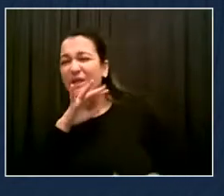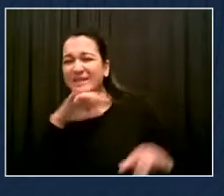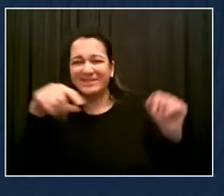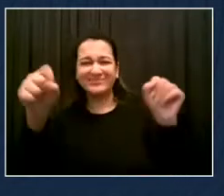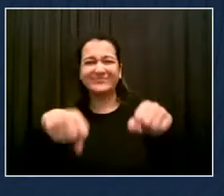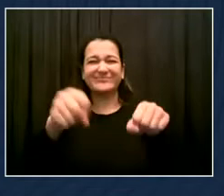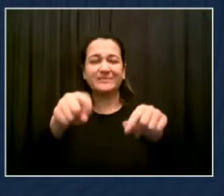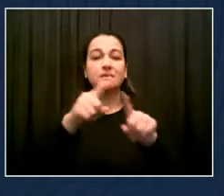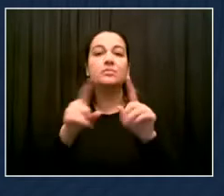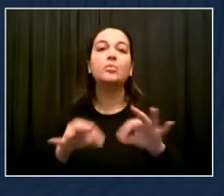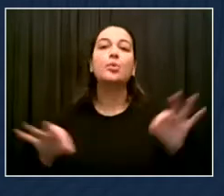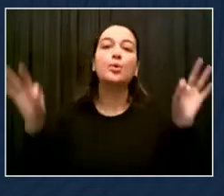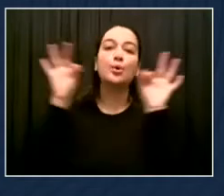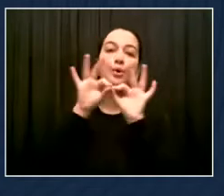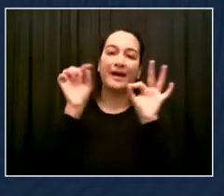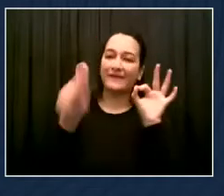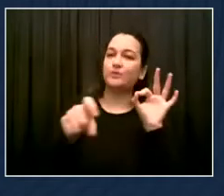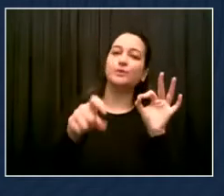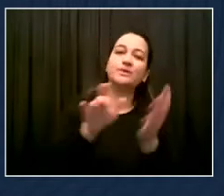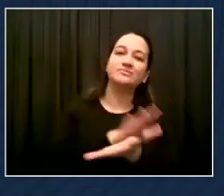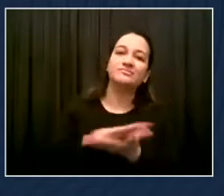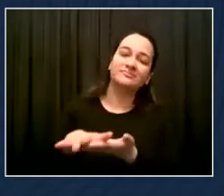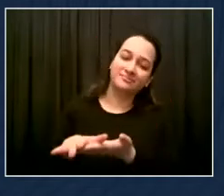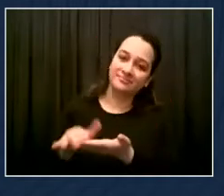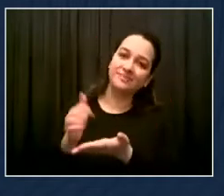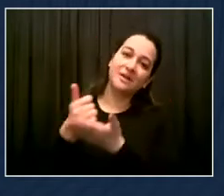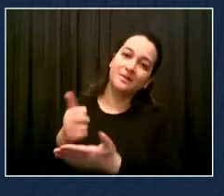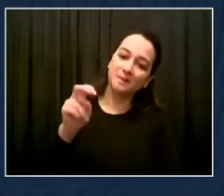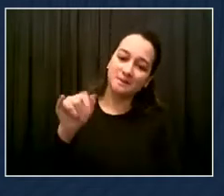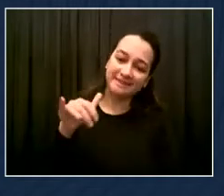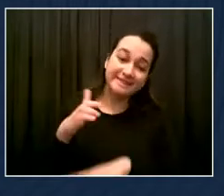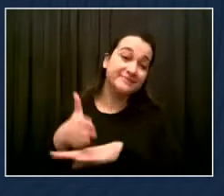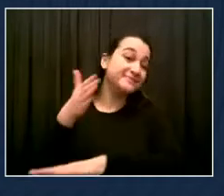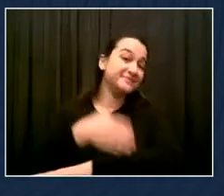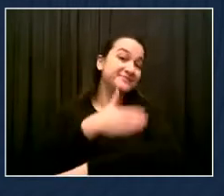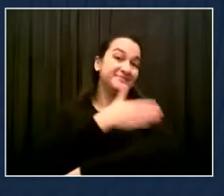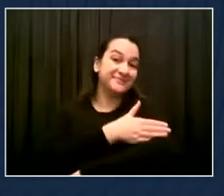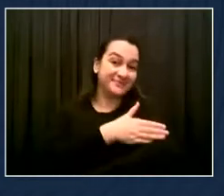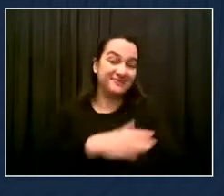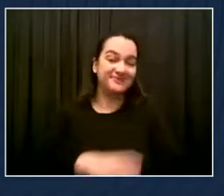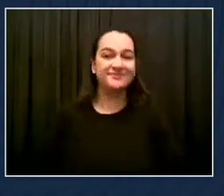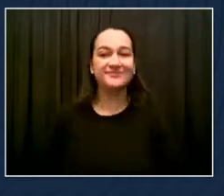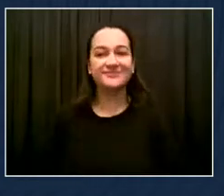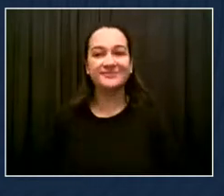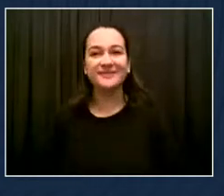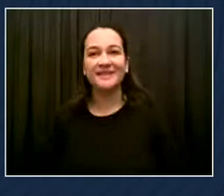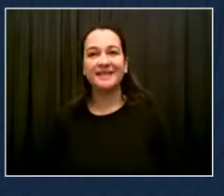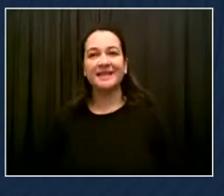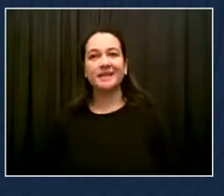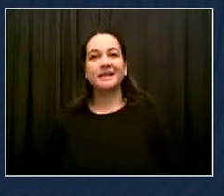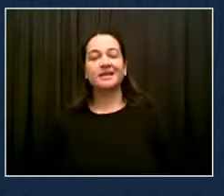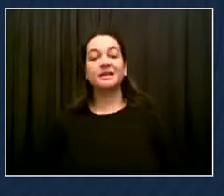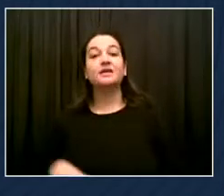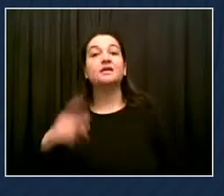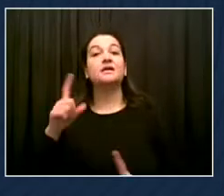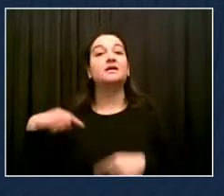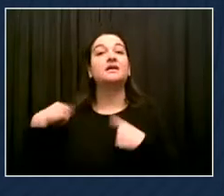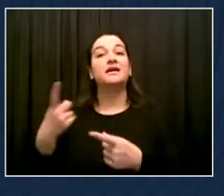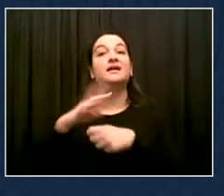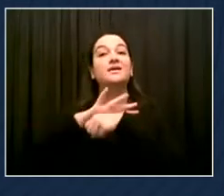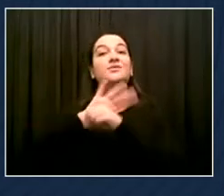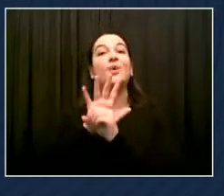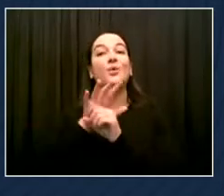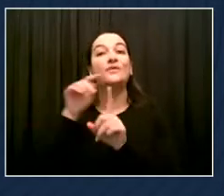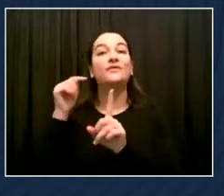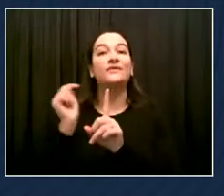were cuts that every neighborhood felt literally overnight. A clean and safe community is truly the foundation